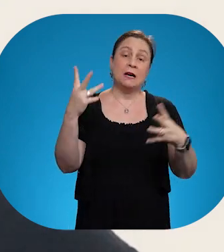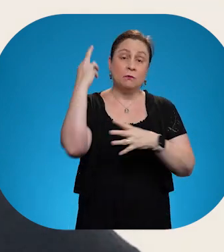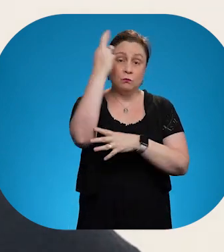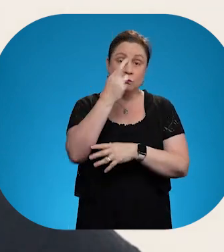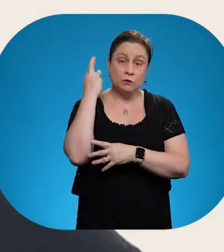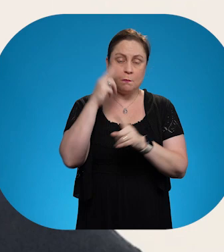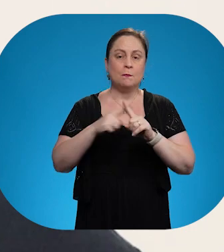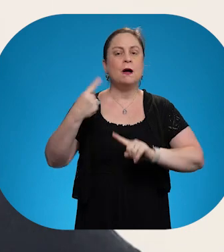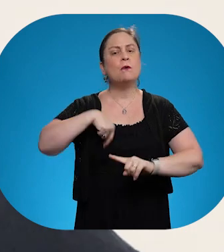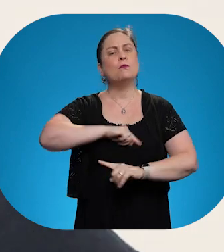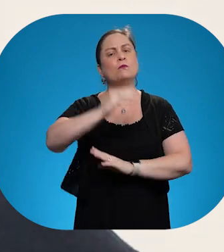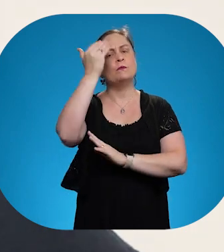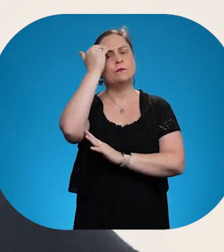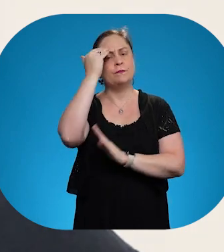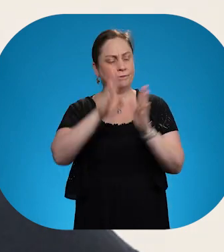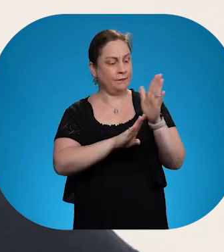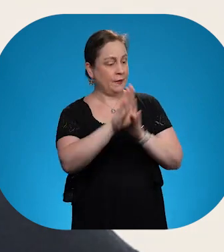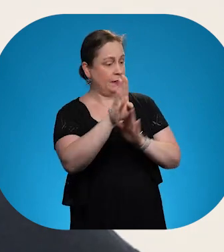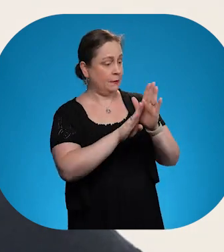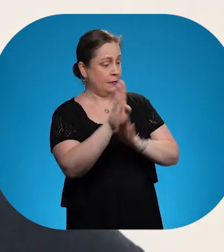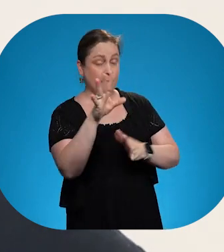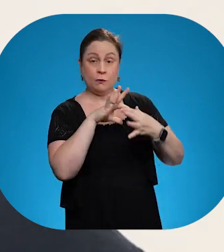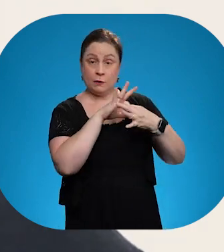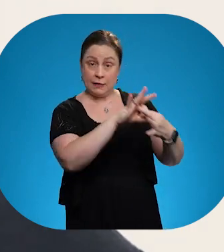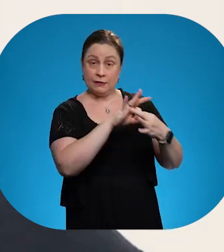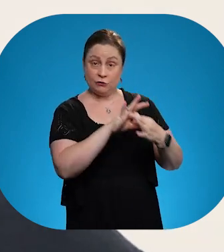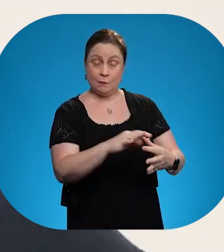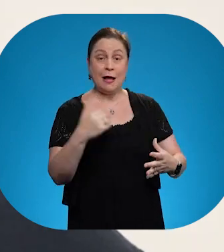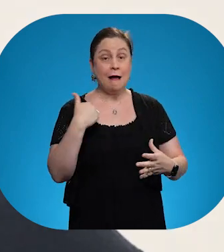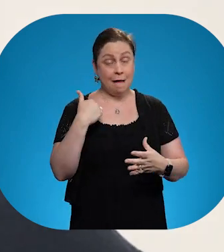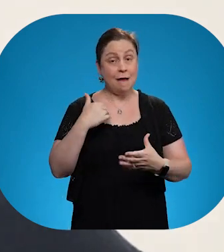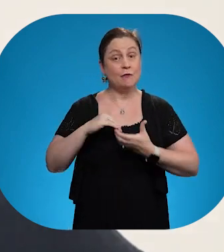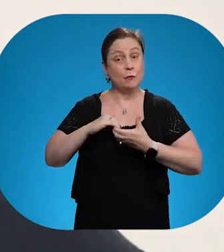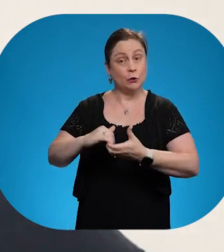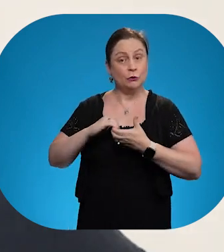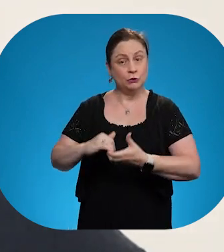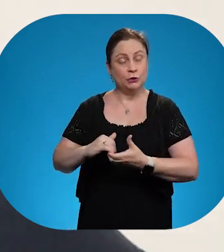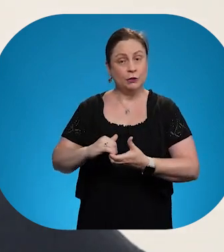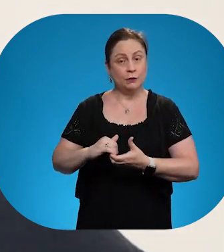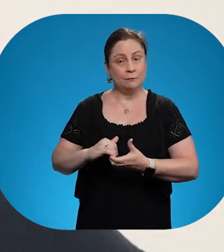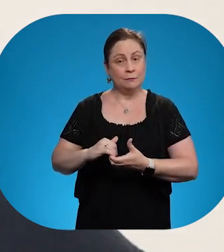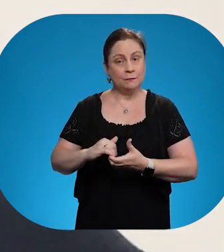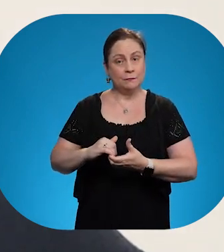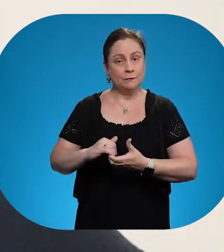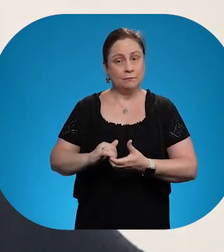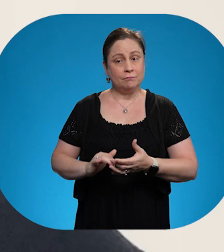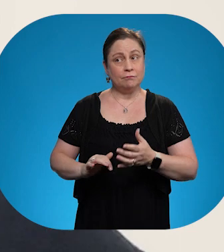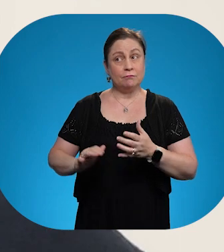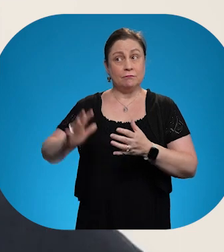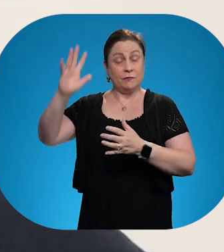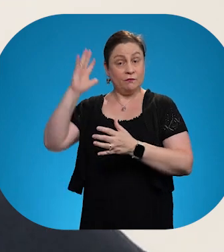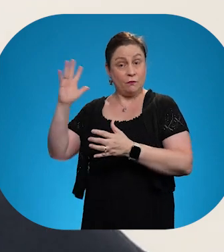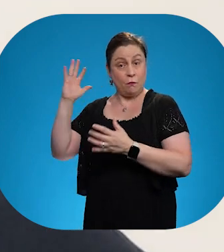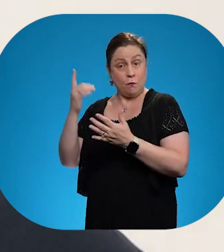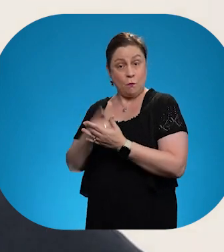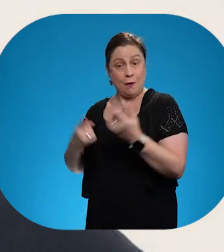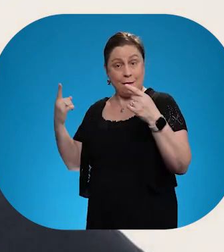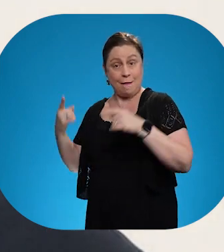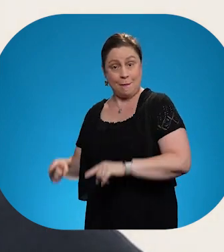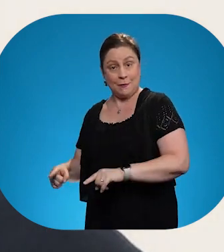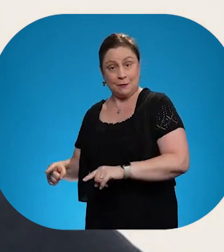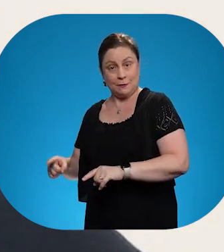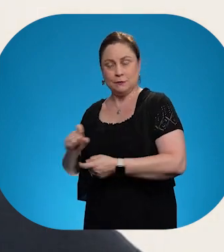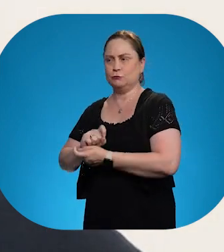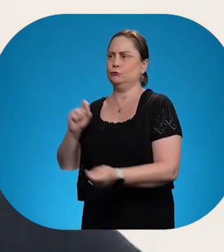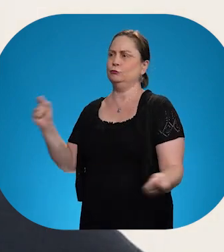building those relationships and having those partnerships would have dramatically changed what happened at the beginning and during the